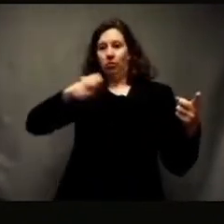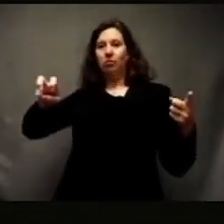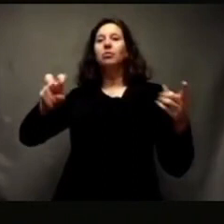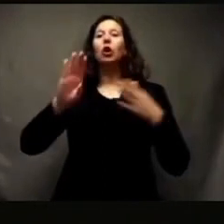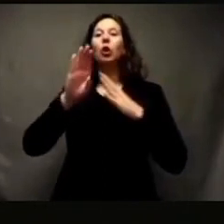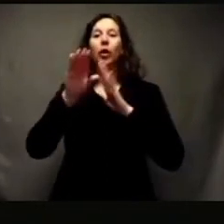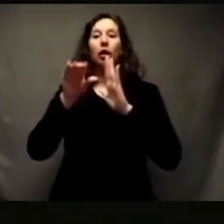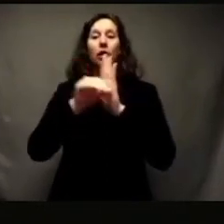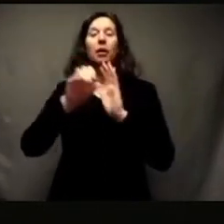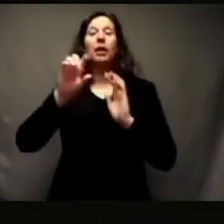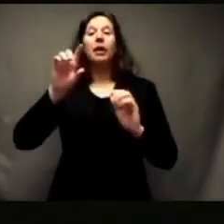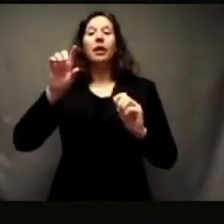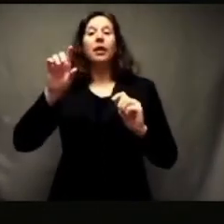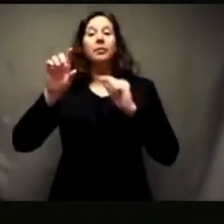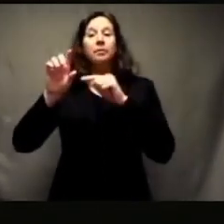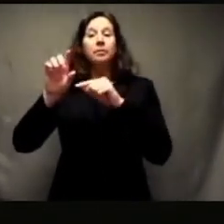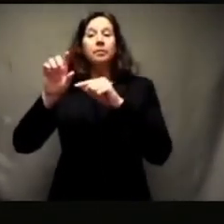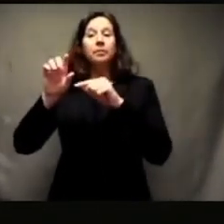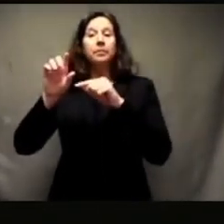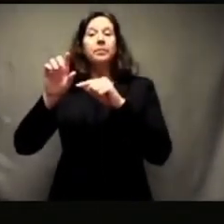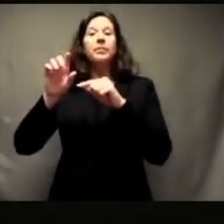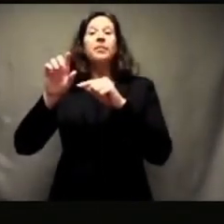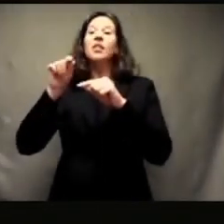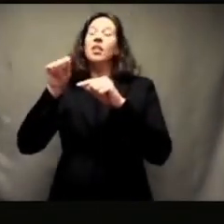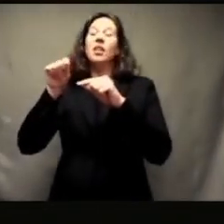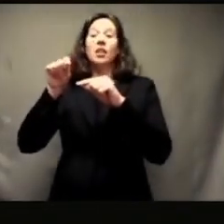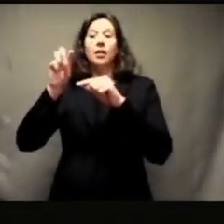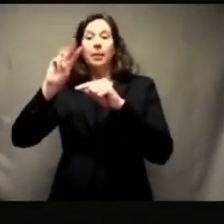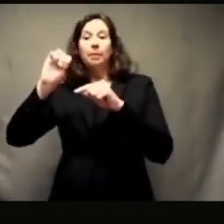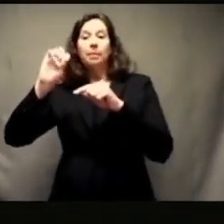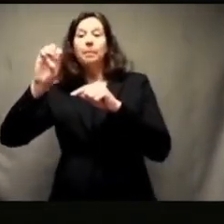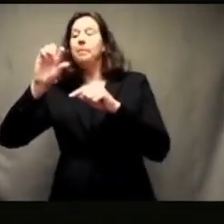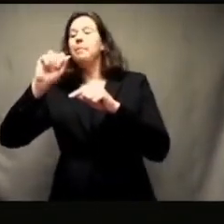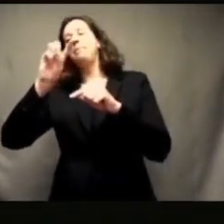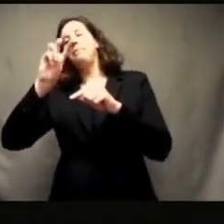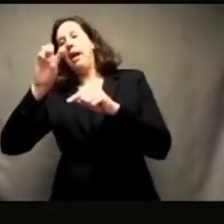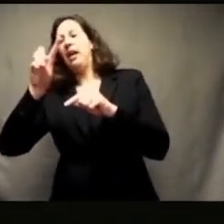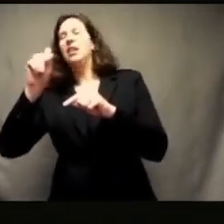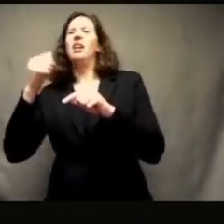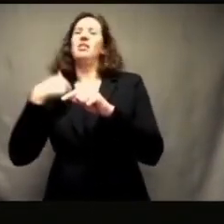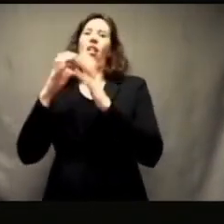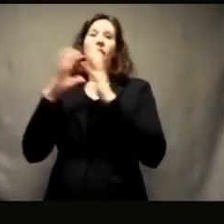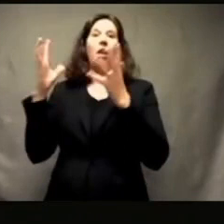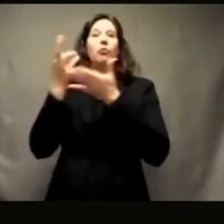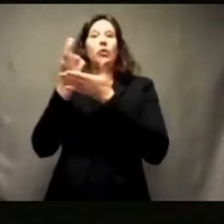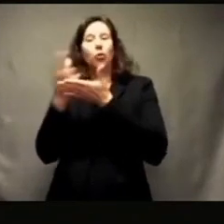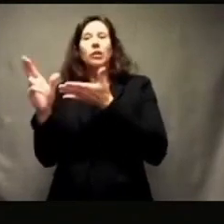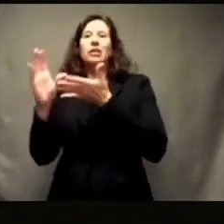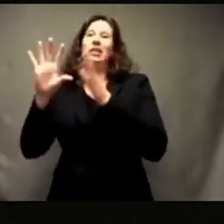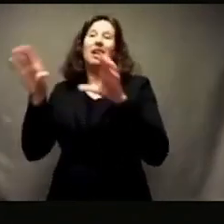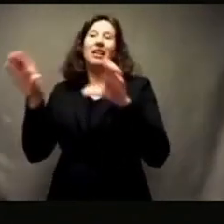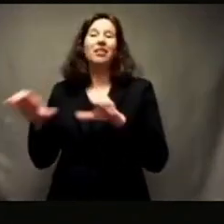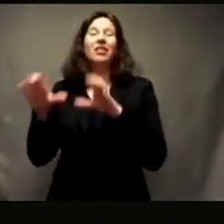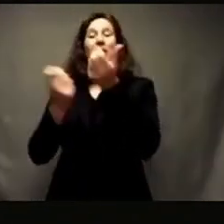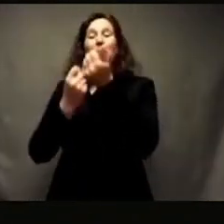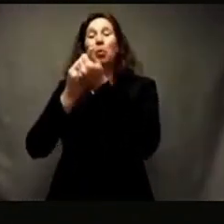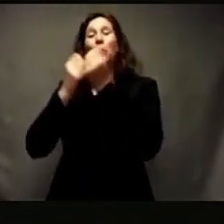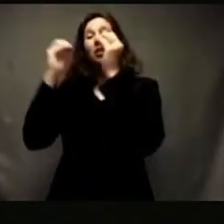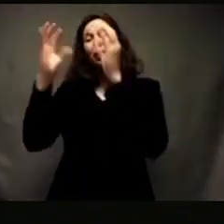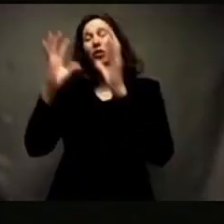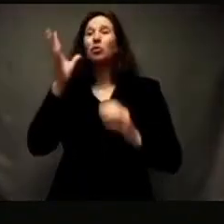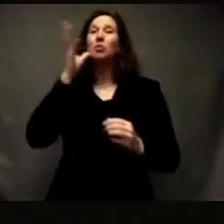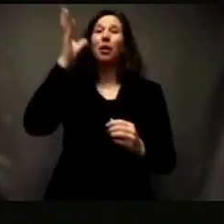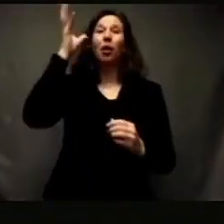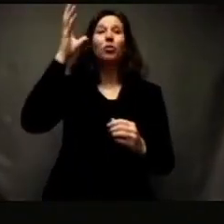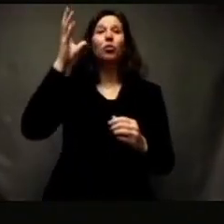of work around Scratch Junior, meaning coming up with activities and resources that support teachers or